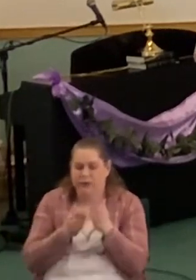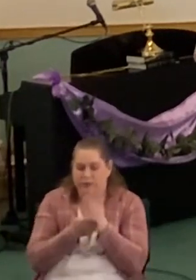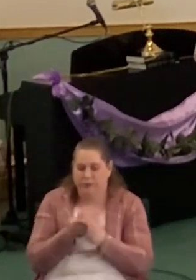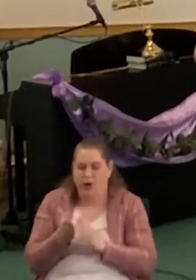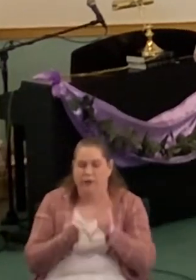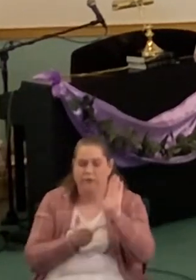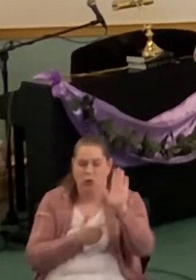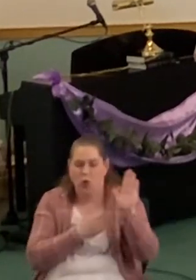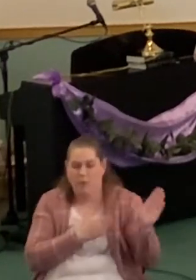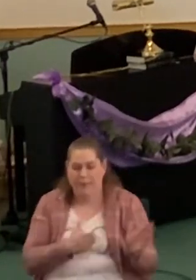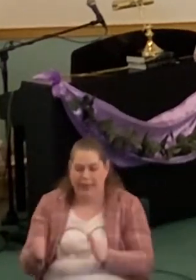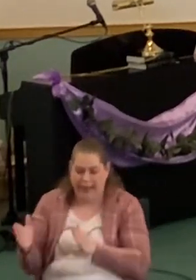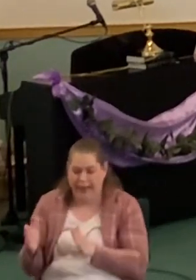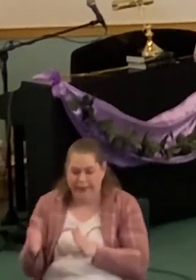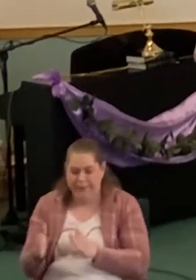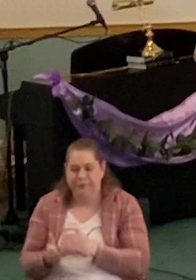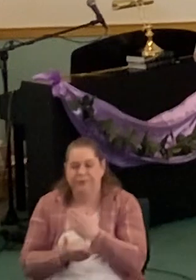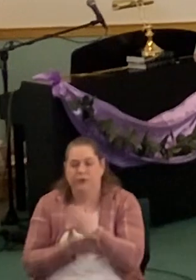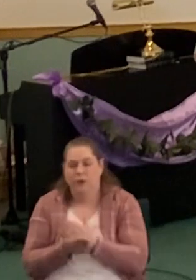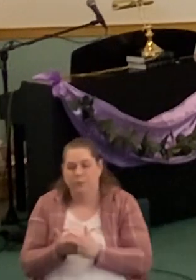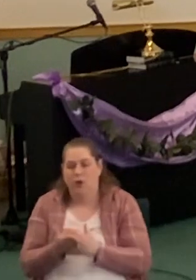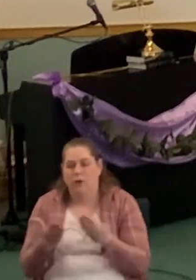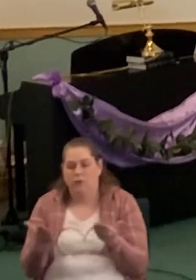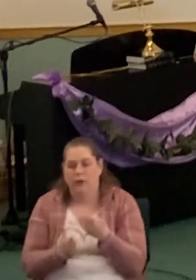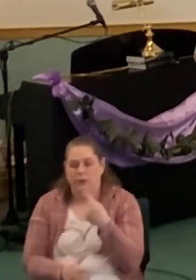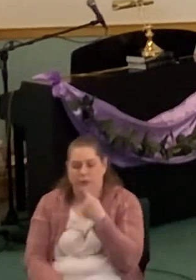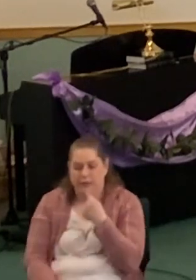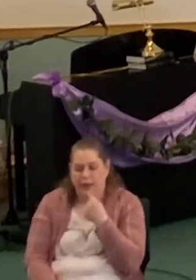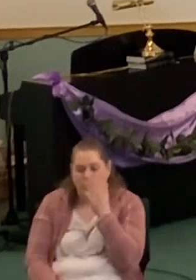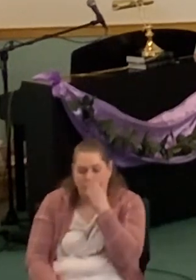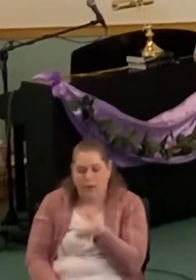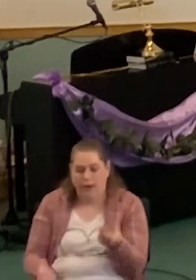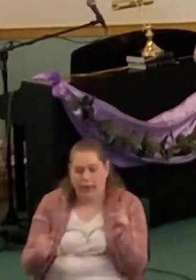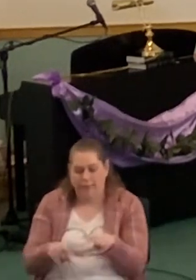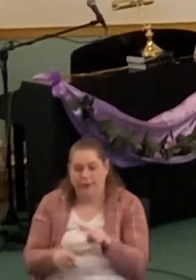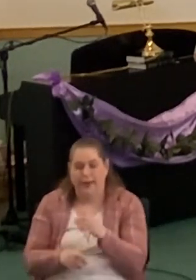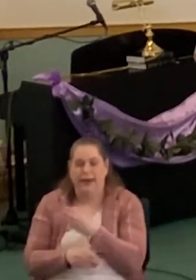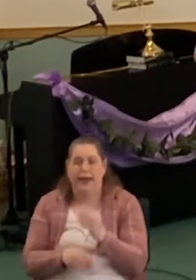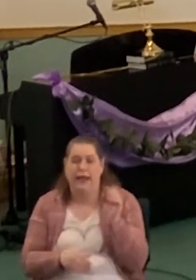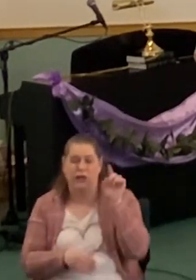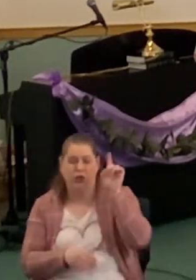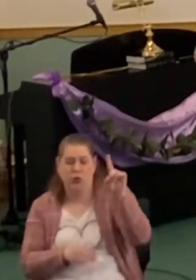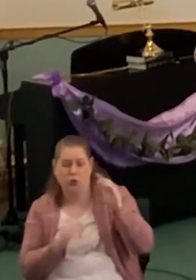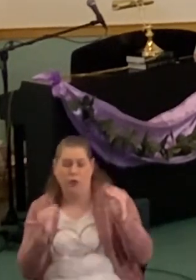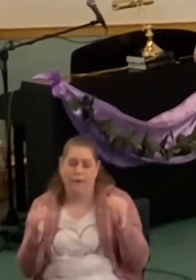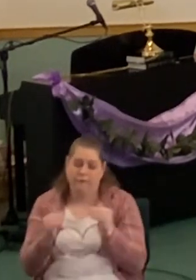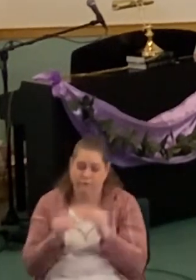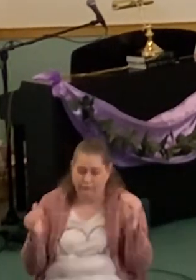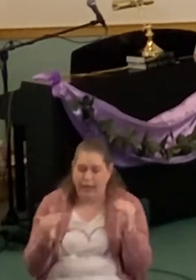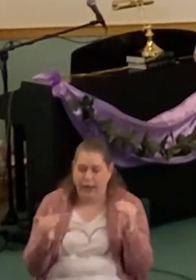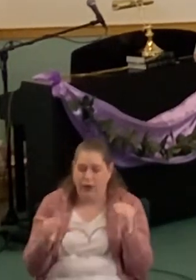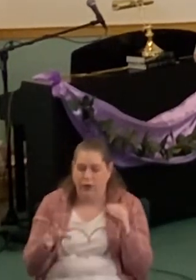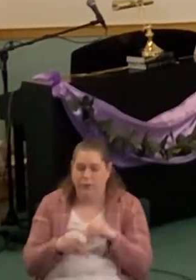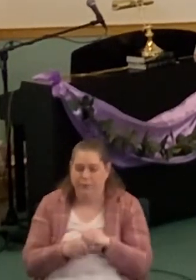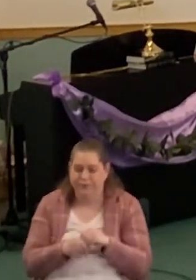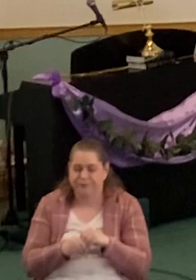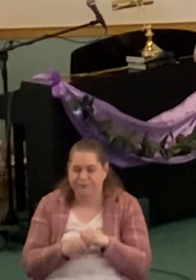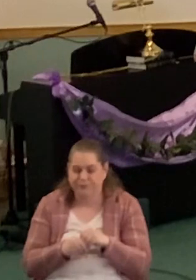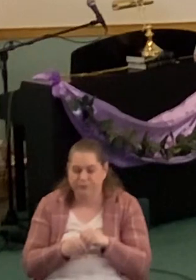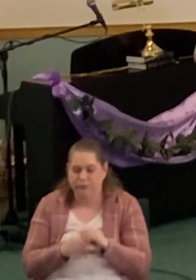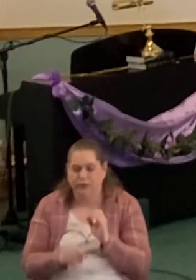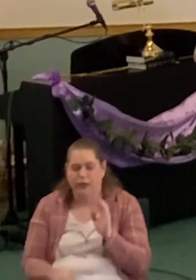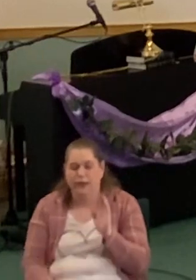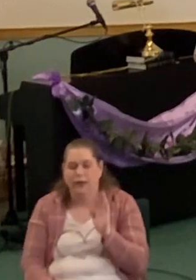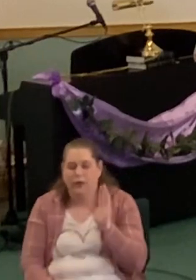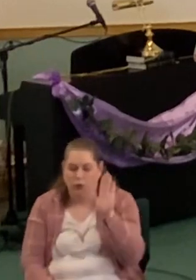plan. It was part of what you said would happen, and that you are just and fulfilling your words and